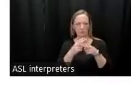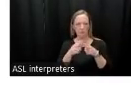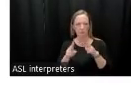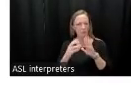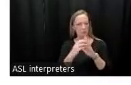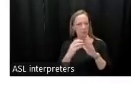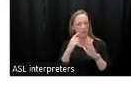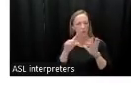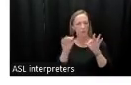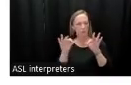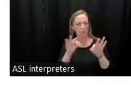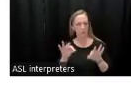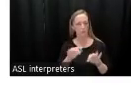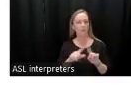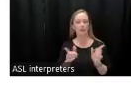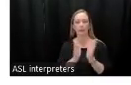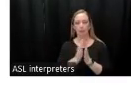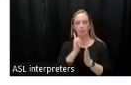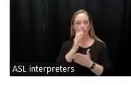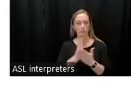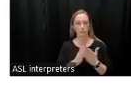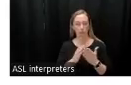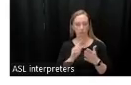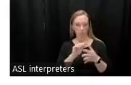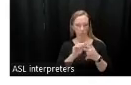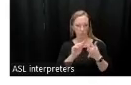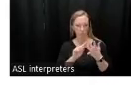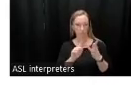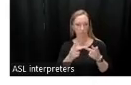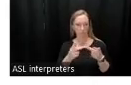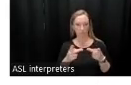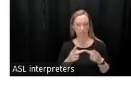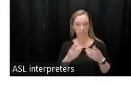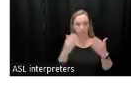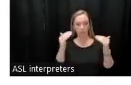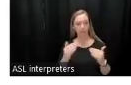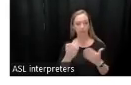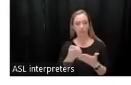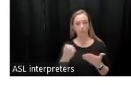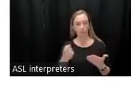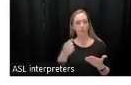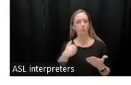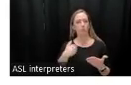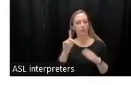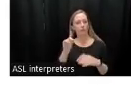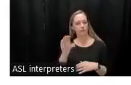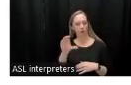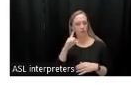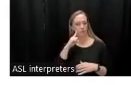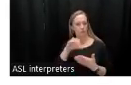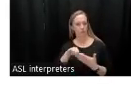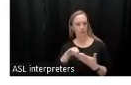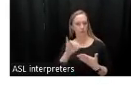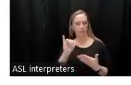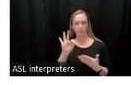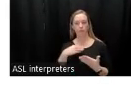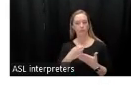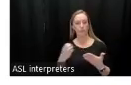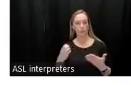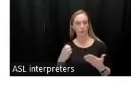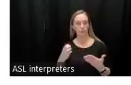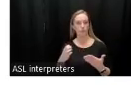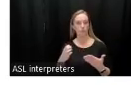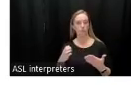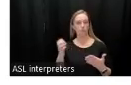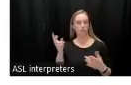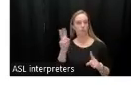ask for place in those places. With equipment, you do have an equipment document. If you have any equipment that's relevant to the project, you're